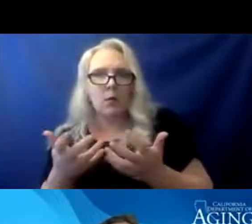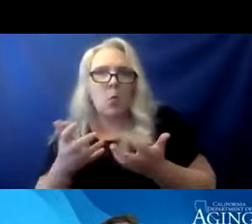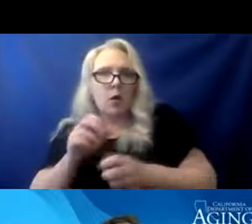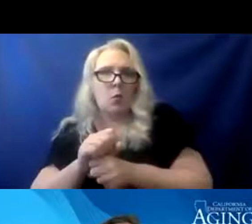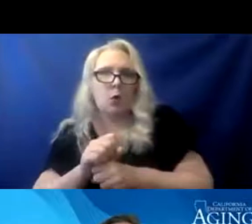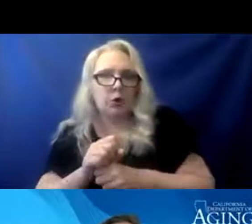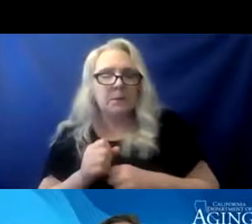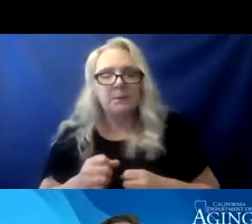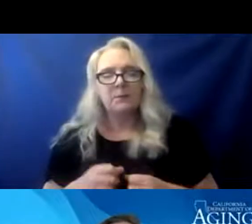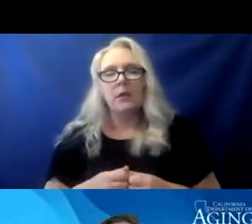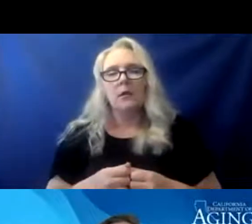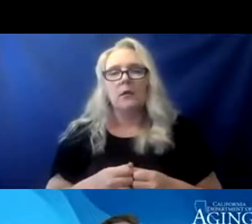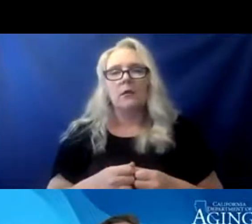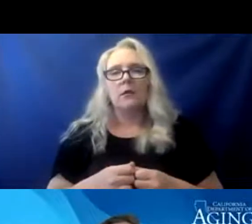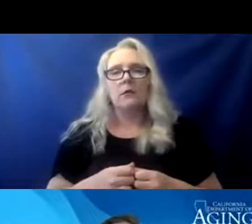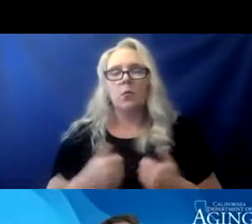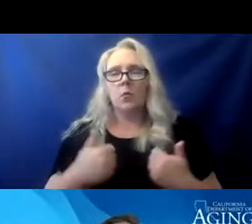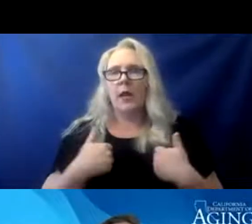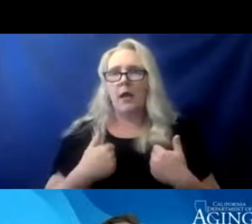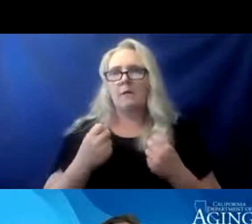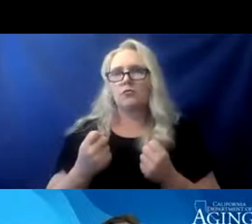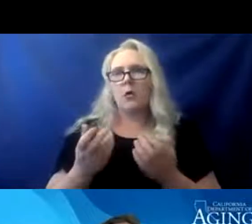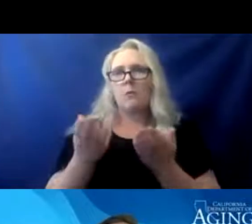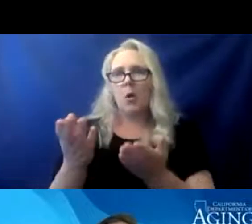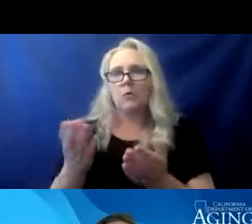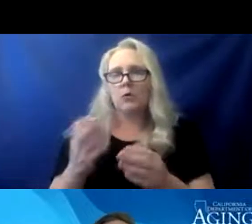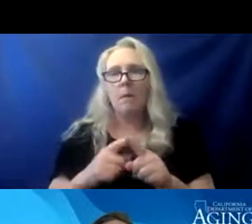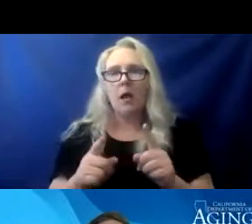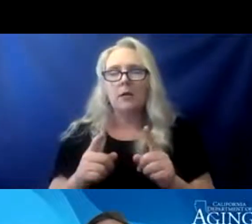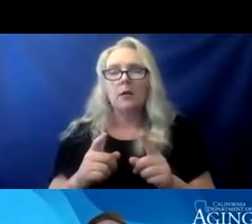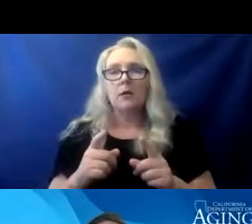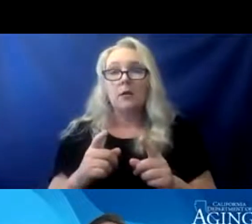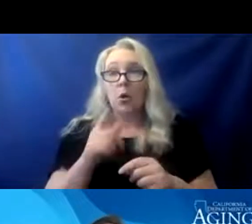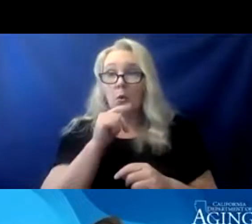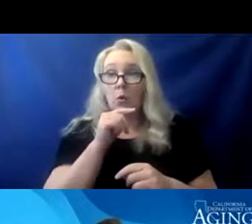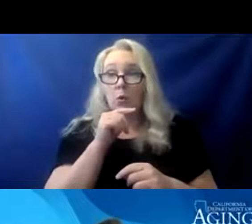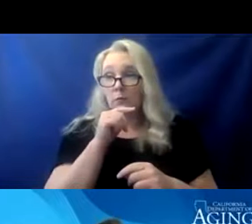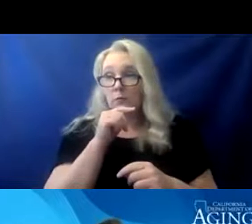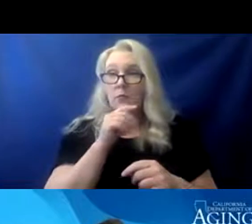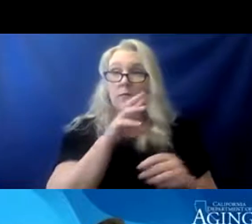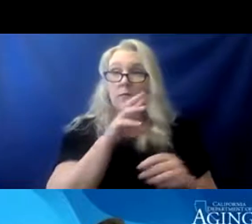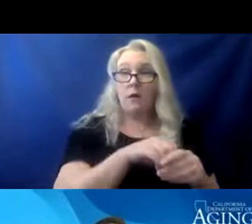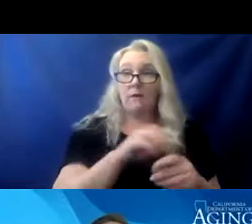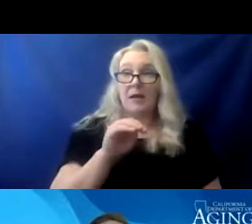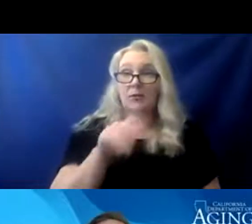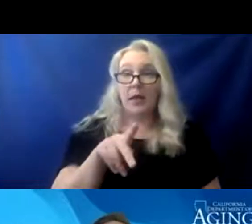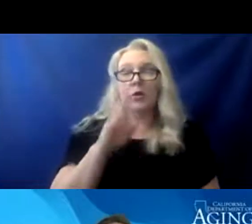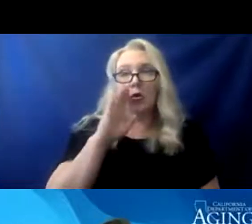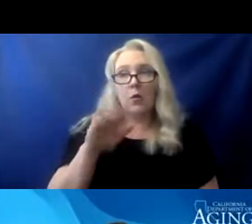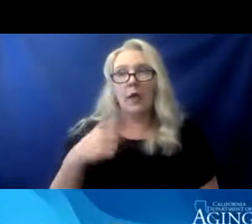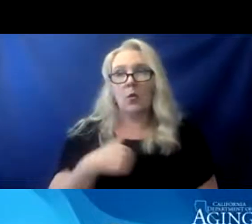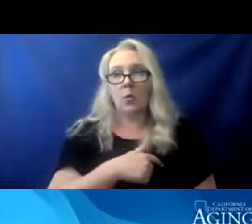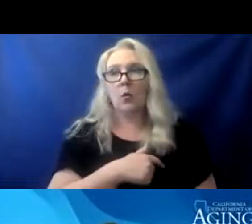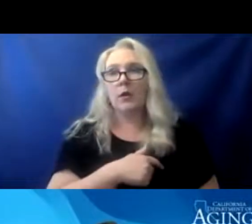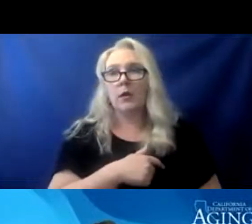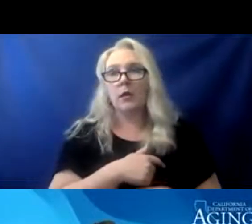land it today, but we've got a straw proposal. But again, as those of you who were with us in Master Plan know, we like to co-create. So